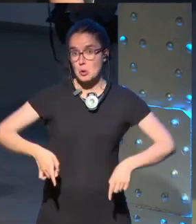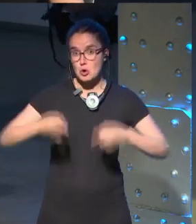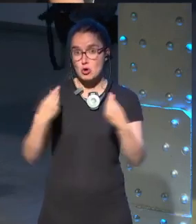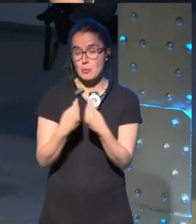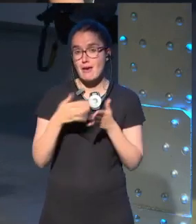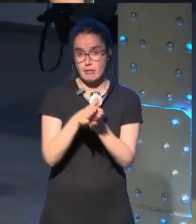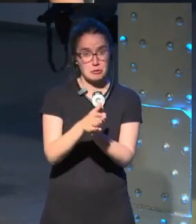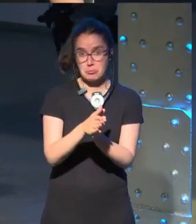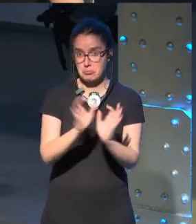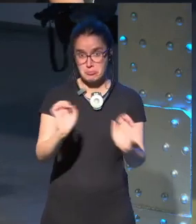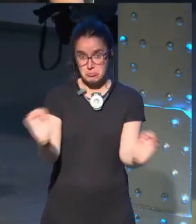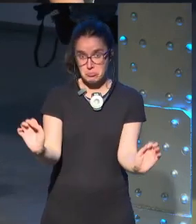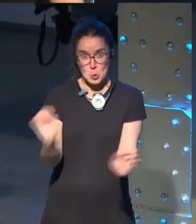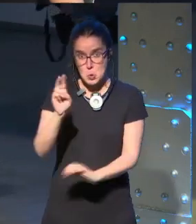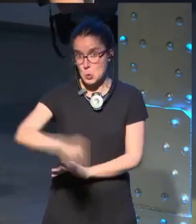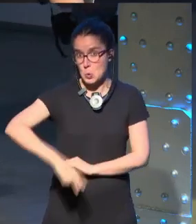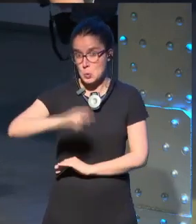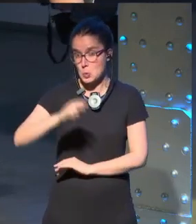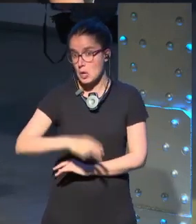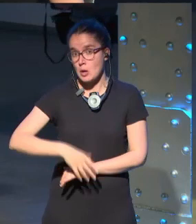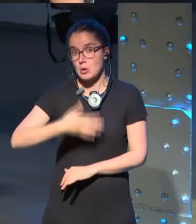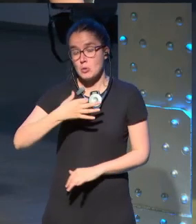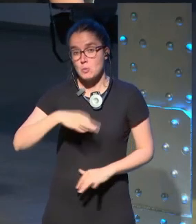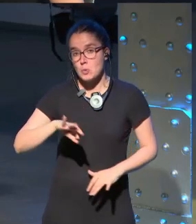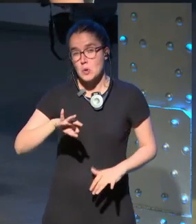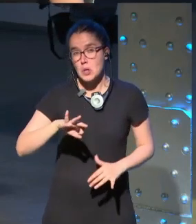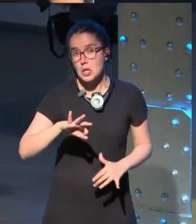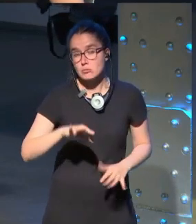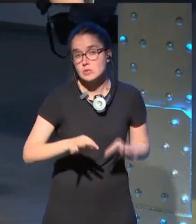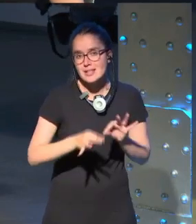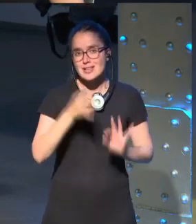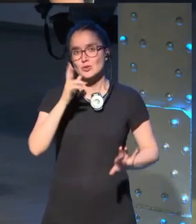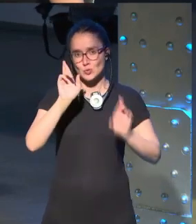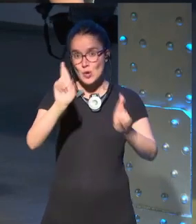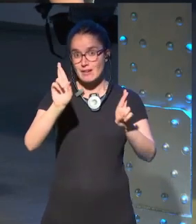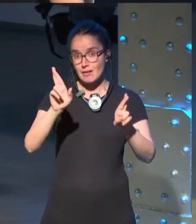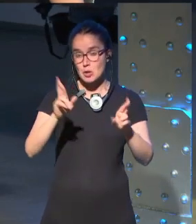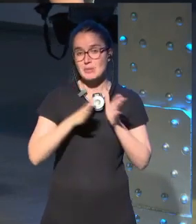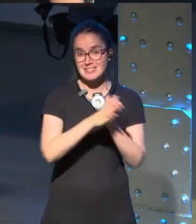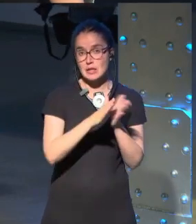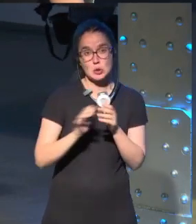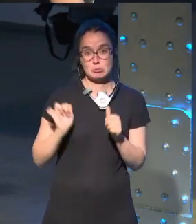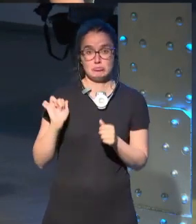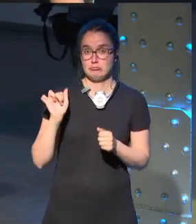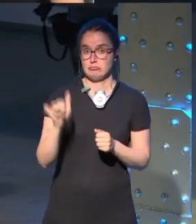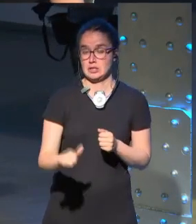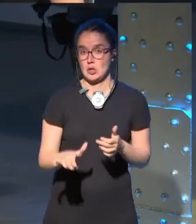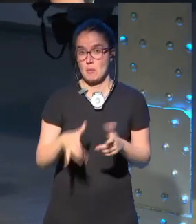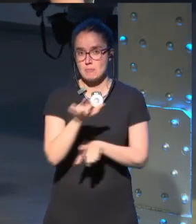For some reason, maybe I've just been very fortunate. My editors over the past 10 years have been, remarkably good people.